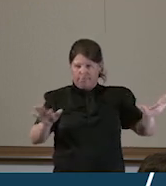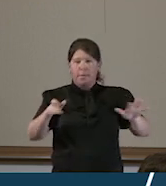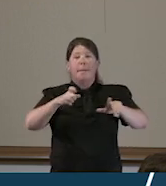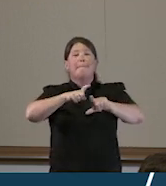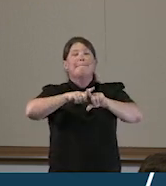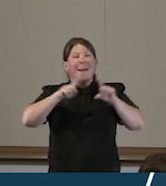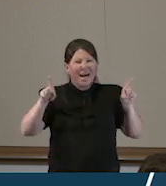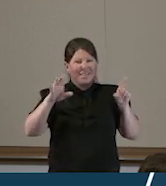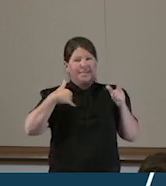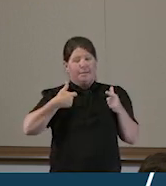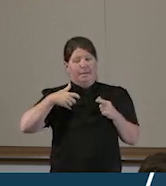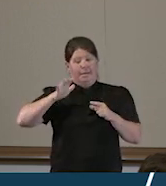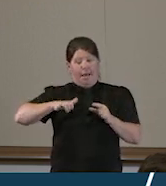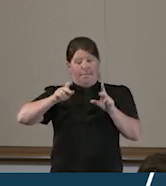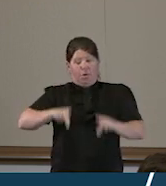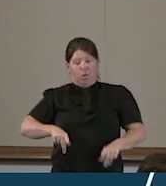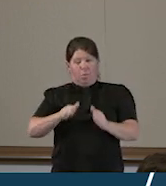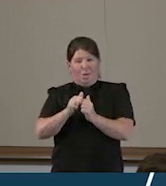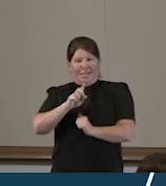with that, obviously.